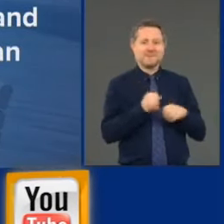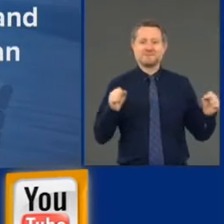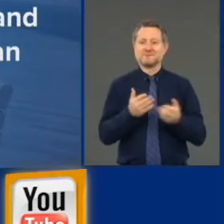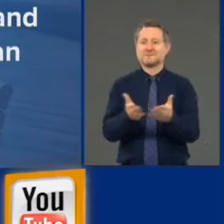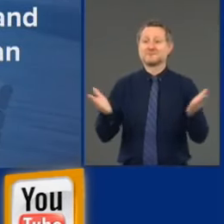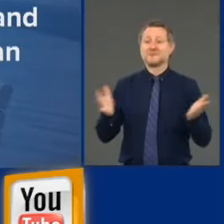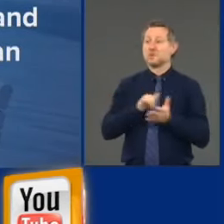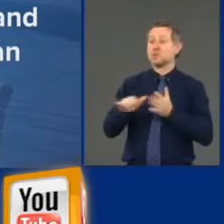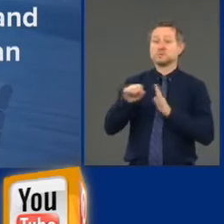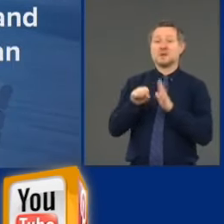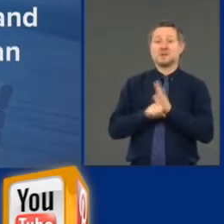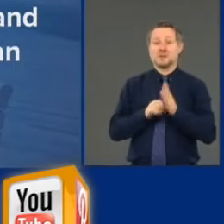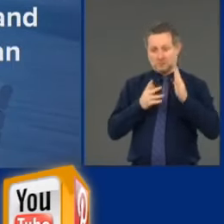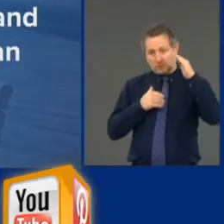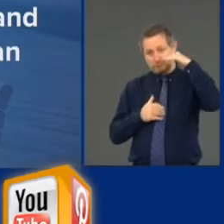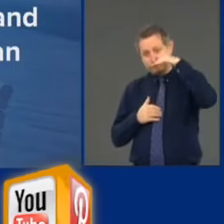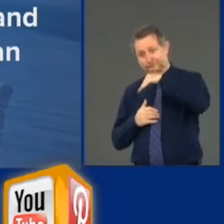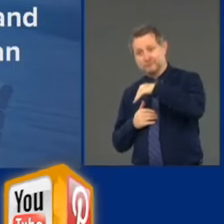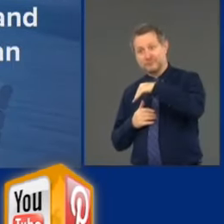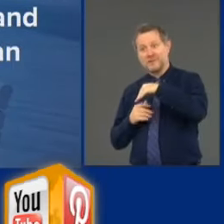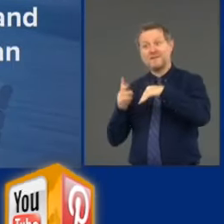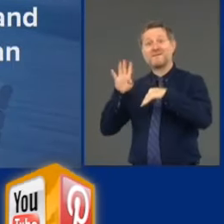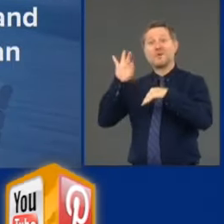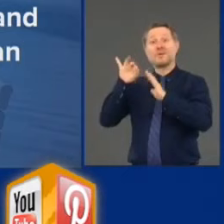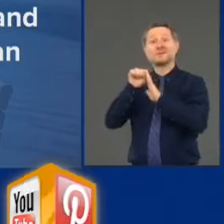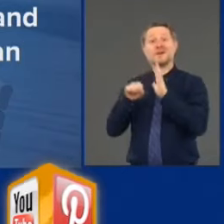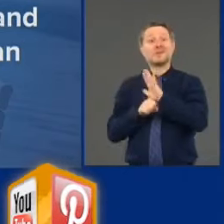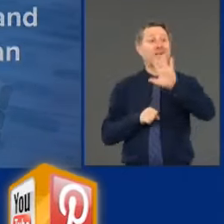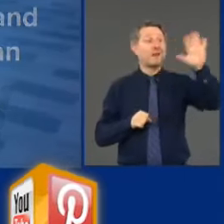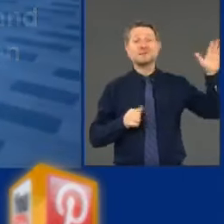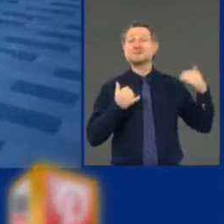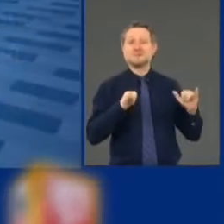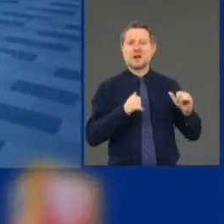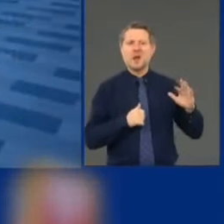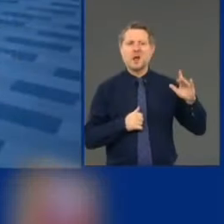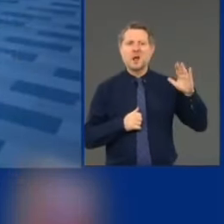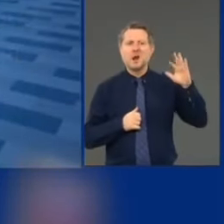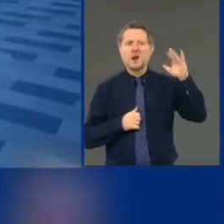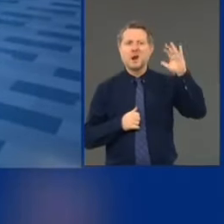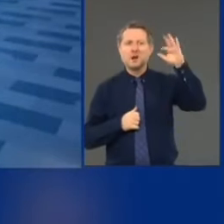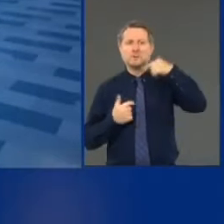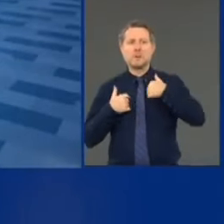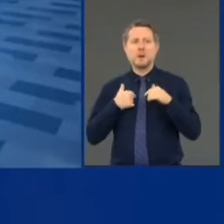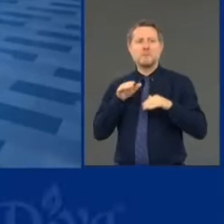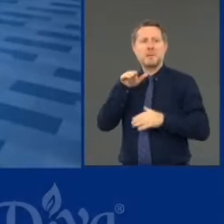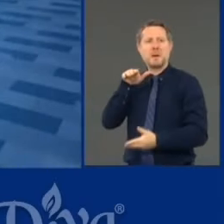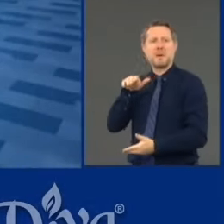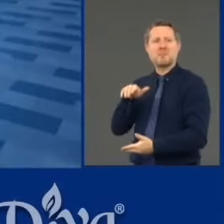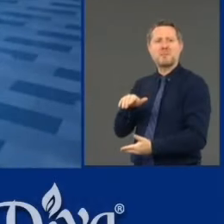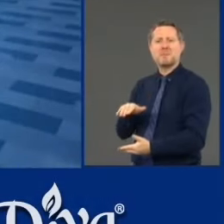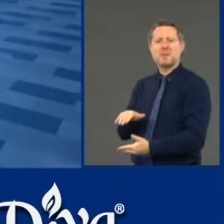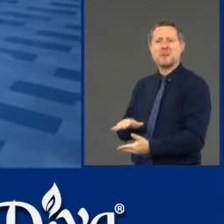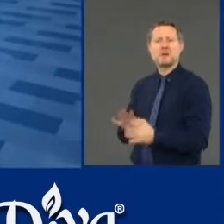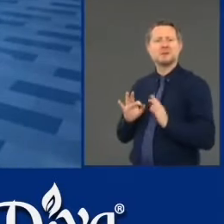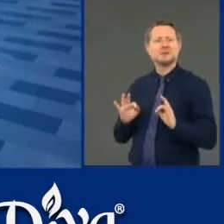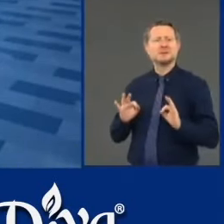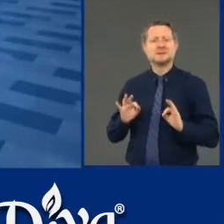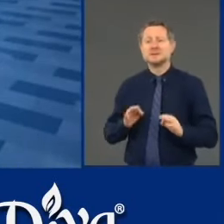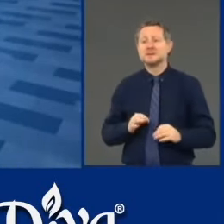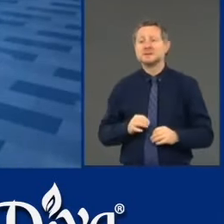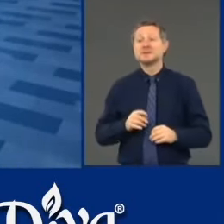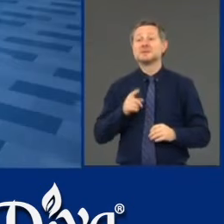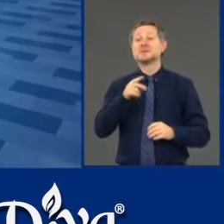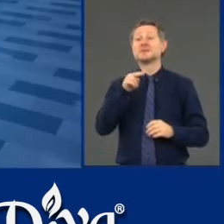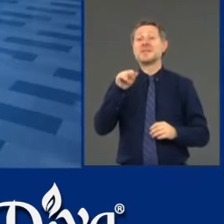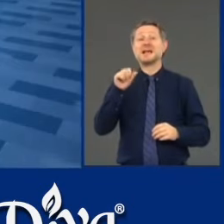nation, we're going down. Many parts in the nation, the curve is still going up. Nassau County is now eligible for